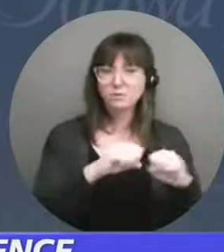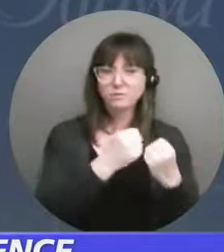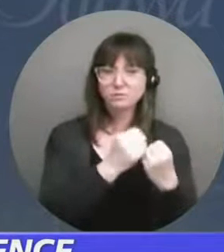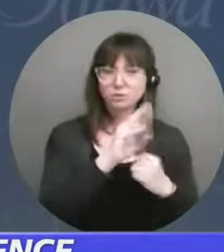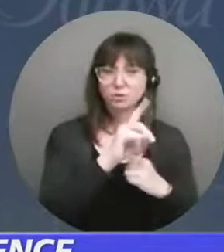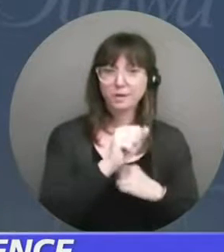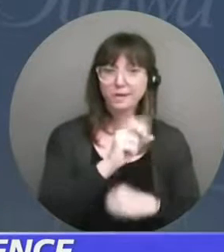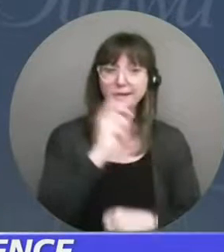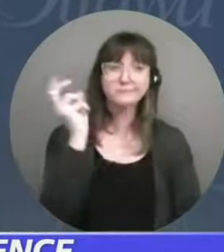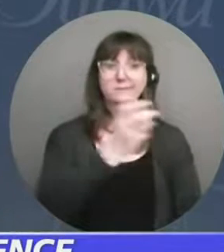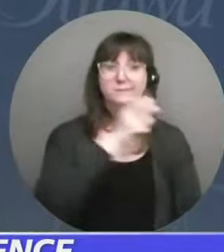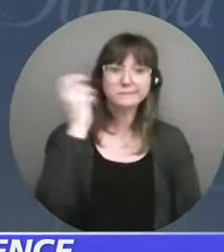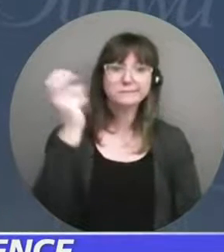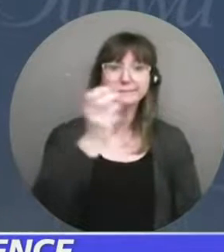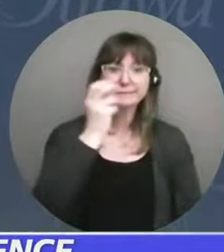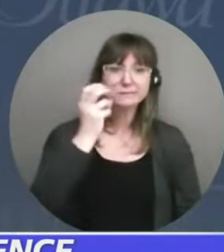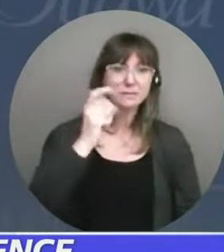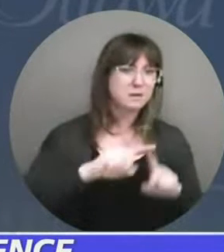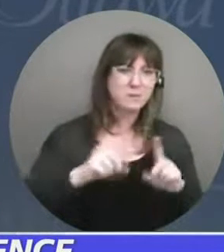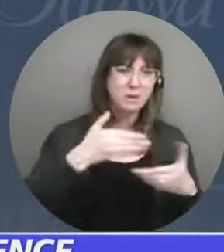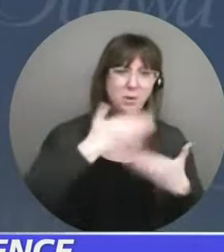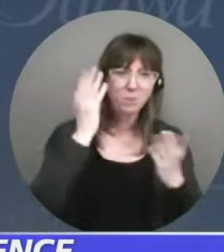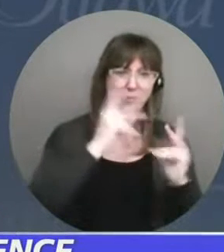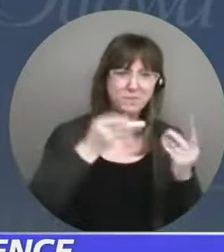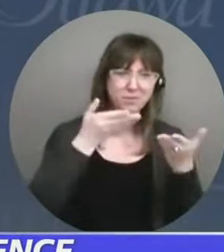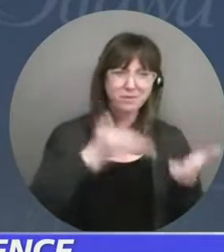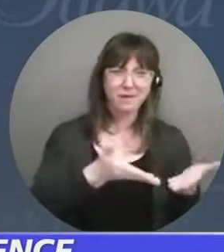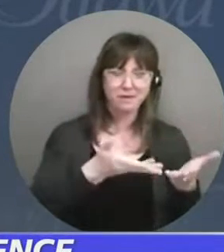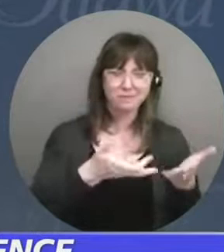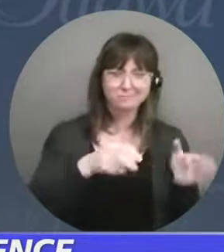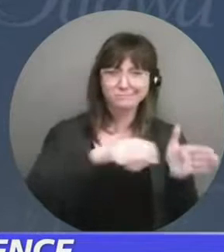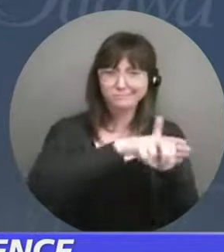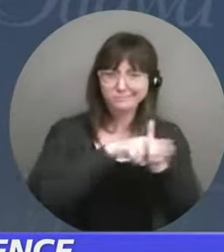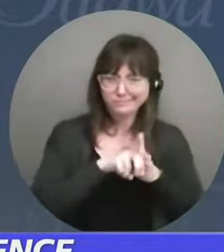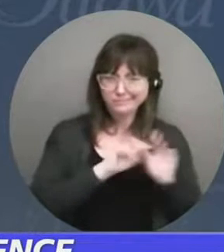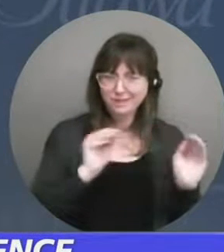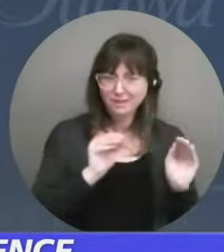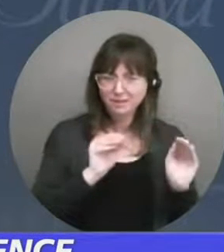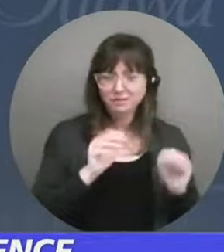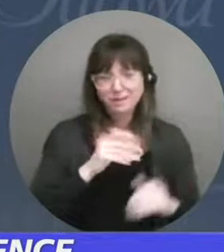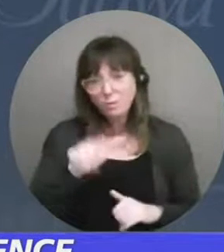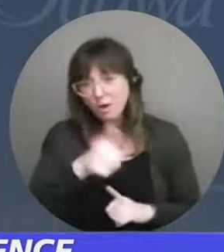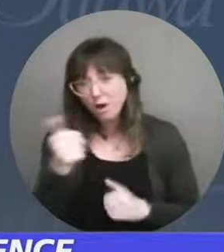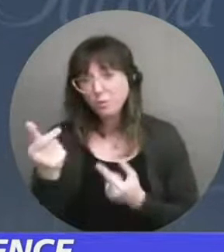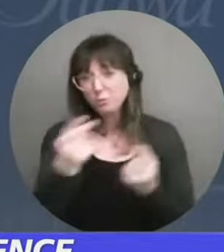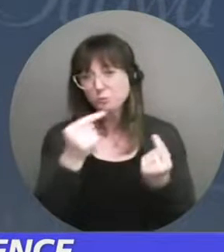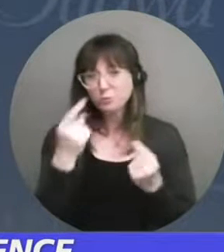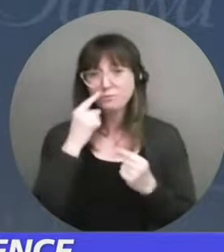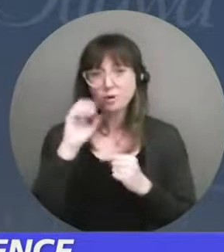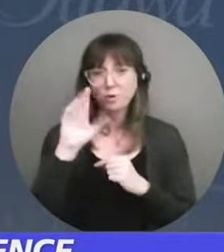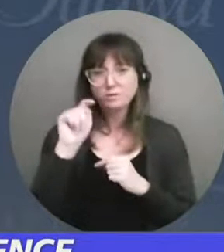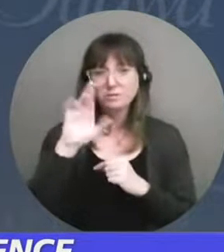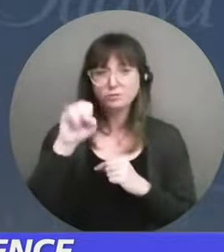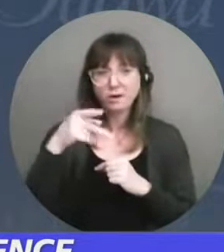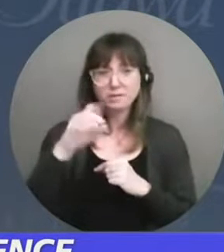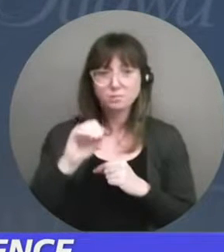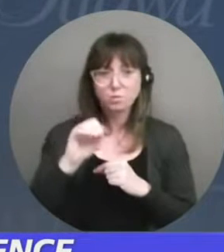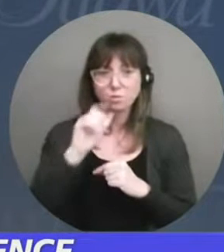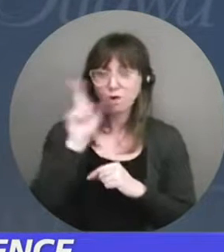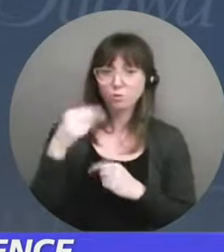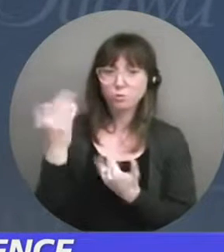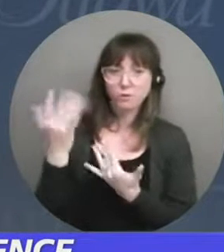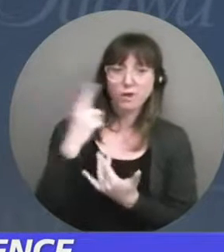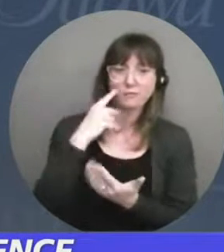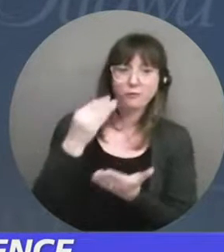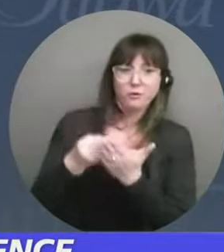the city. Do you think something else needs to be done in OC Transport rather than just taking the bailout check to cut back